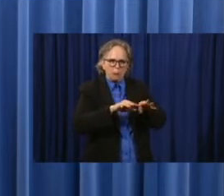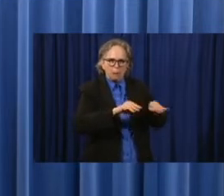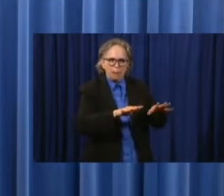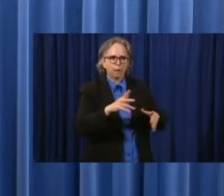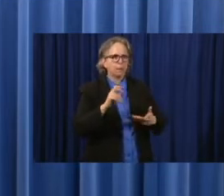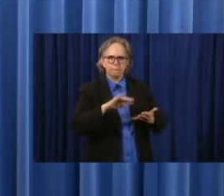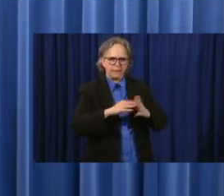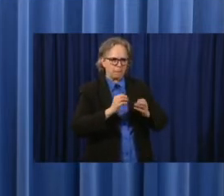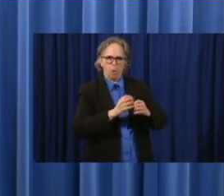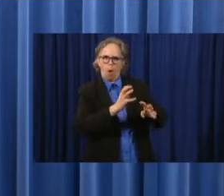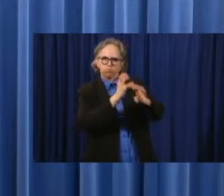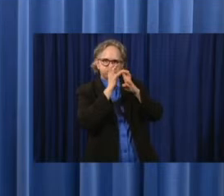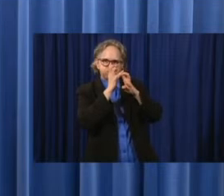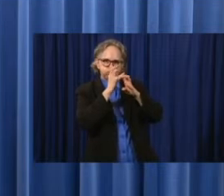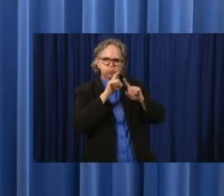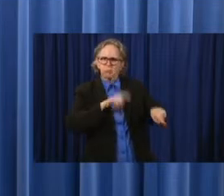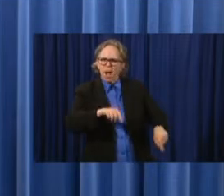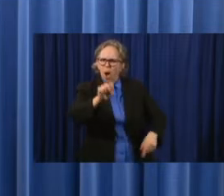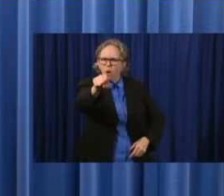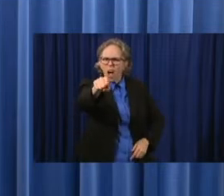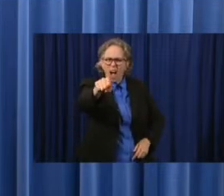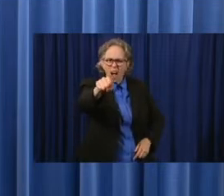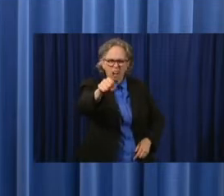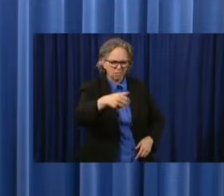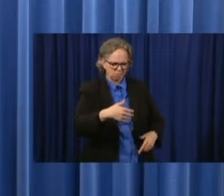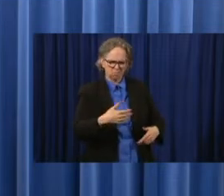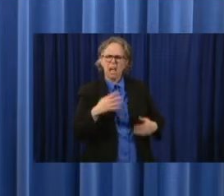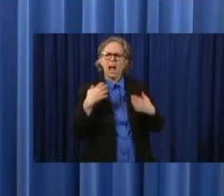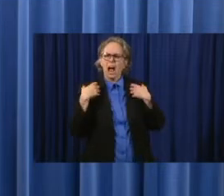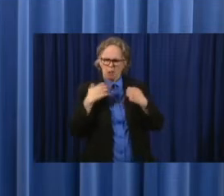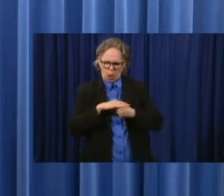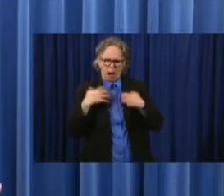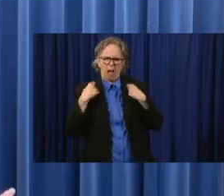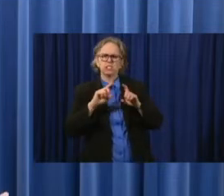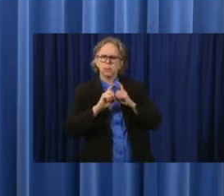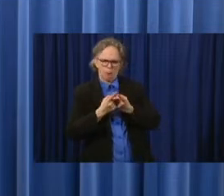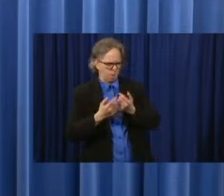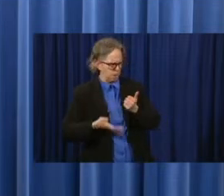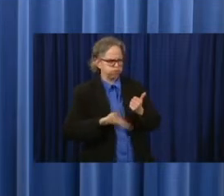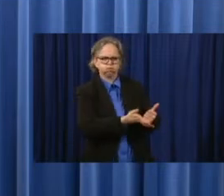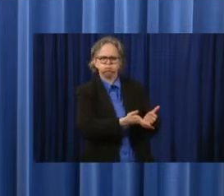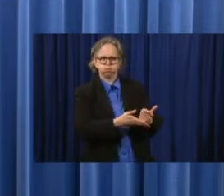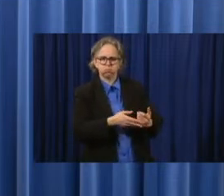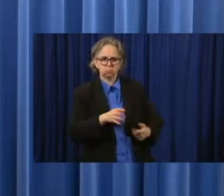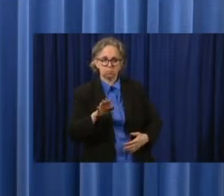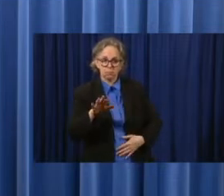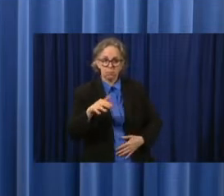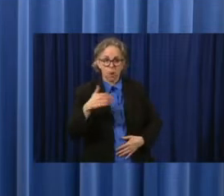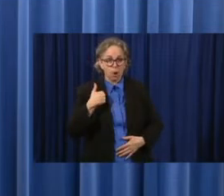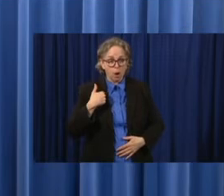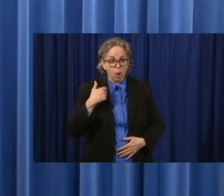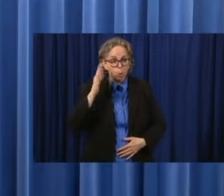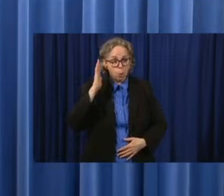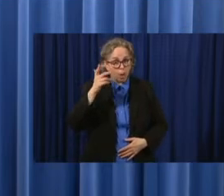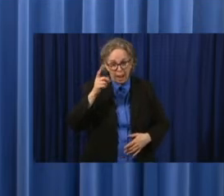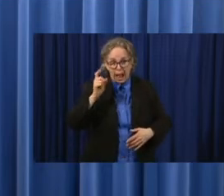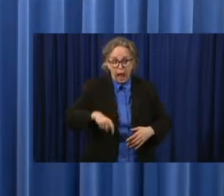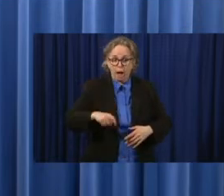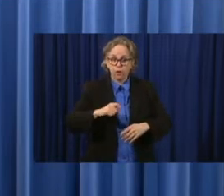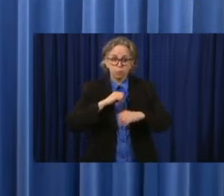prescriptive orders. Health departments have the ability to do that. But we won't hesitate to do what we have to do to protect Ohioans.